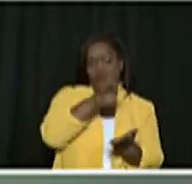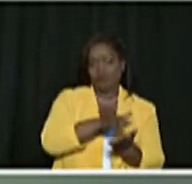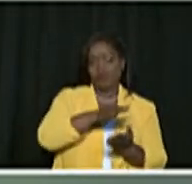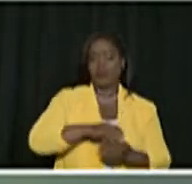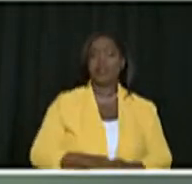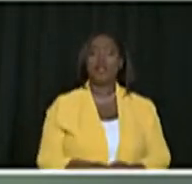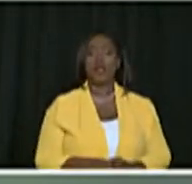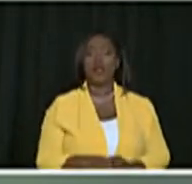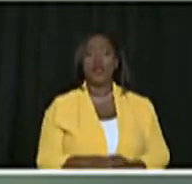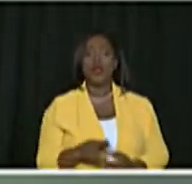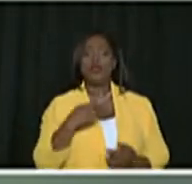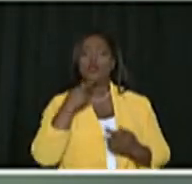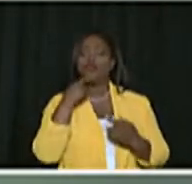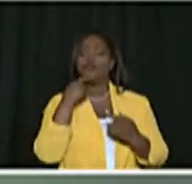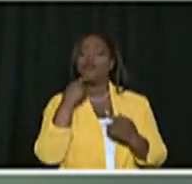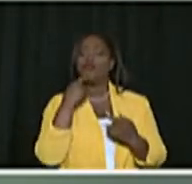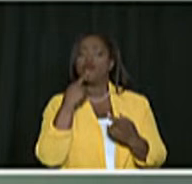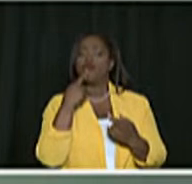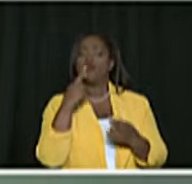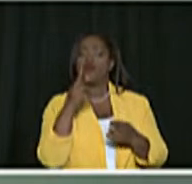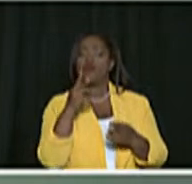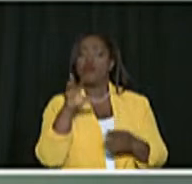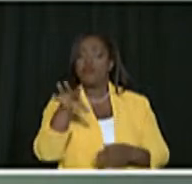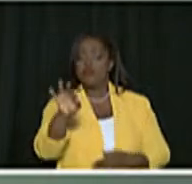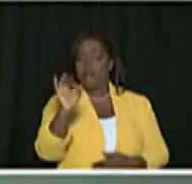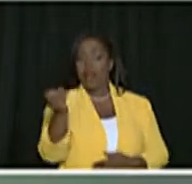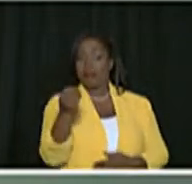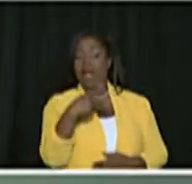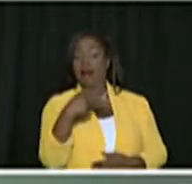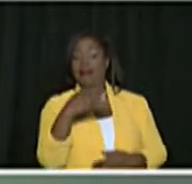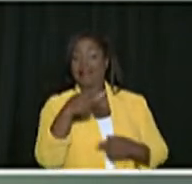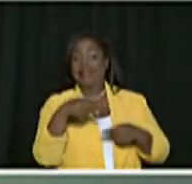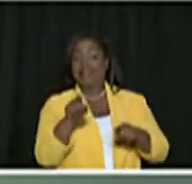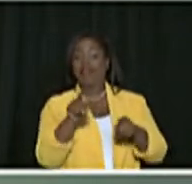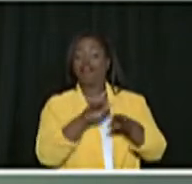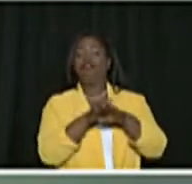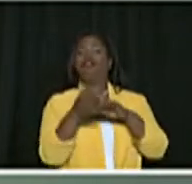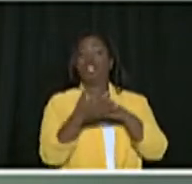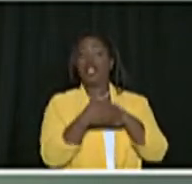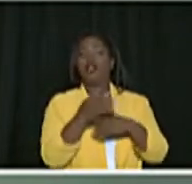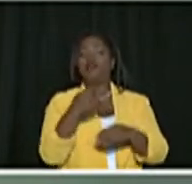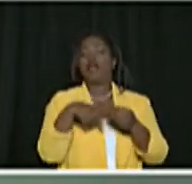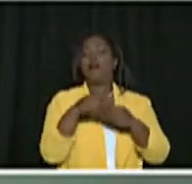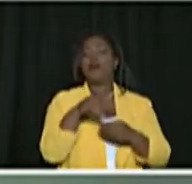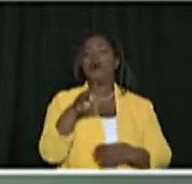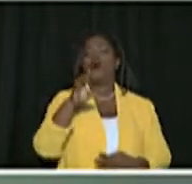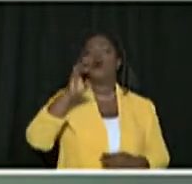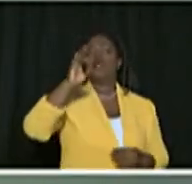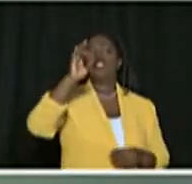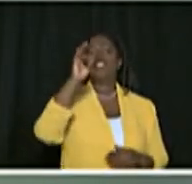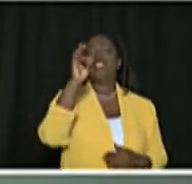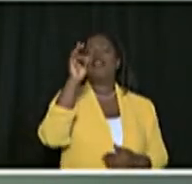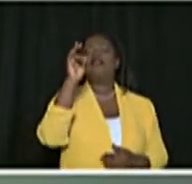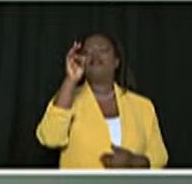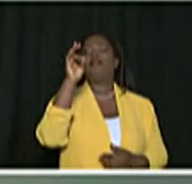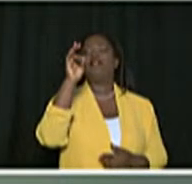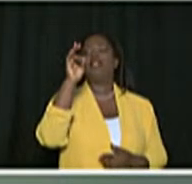since January has been about 71%, but for the same period last year, it was about